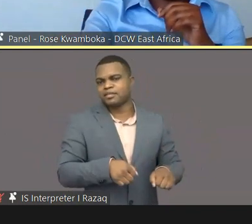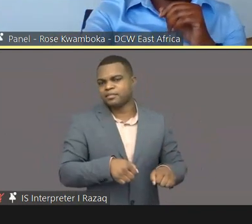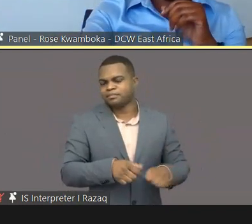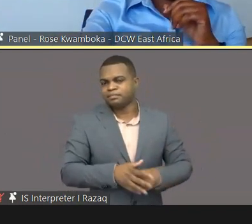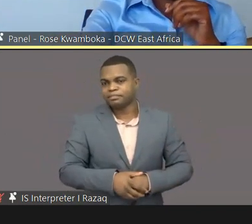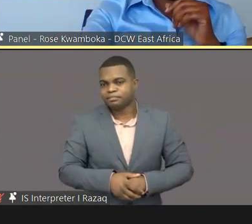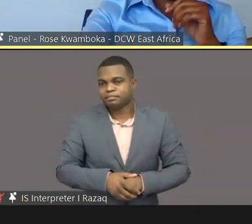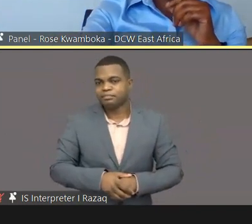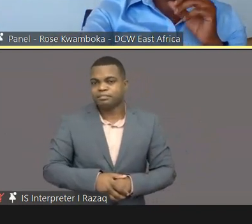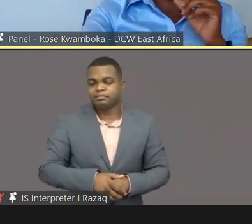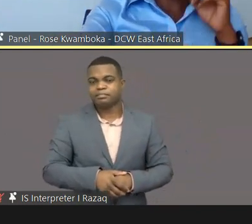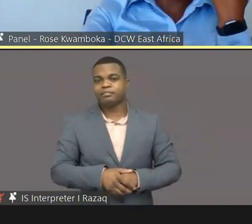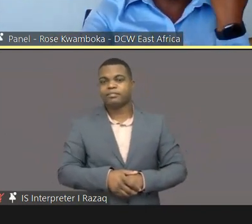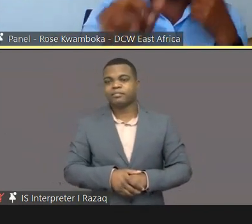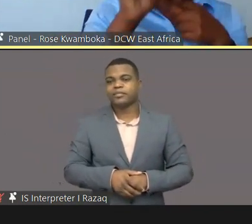tips.